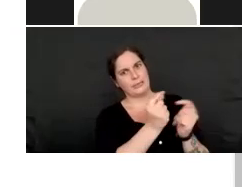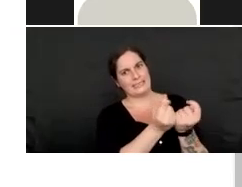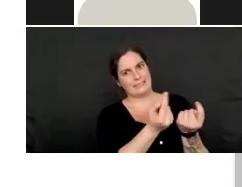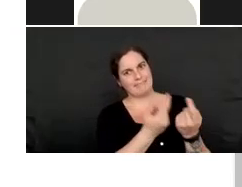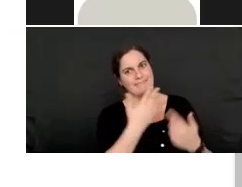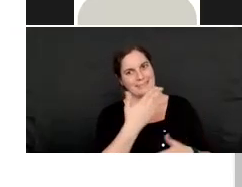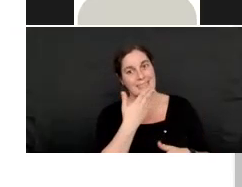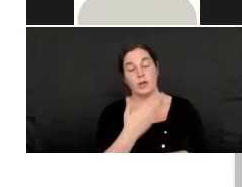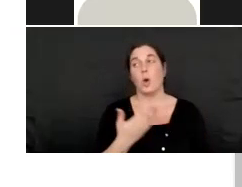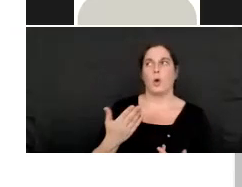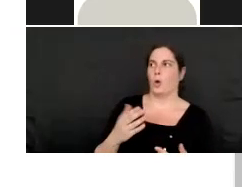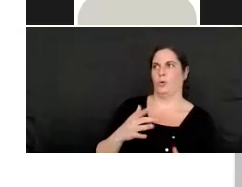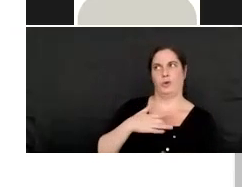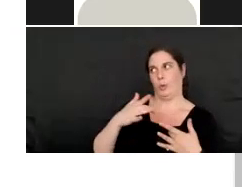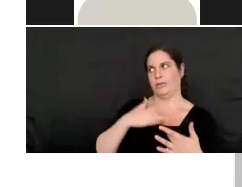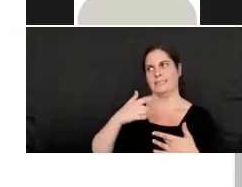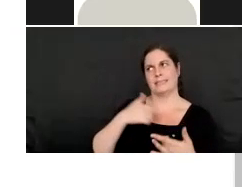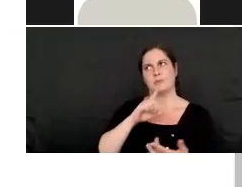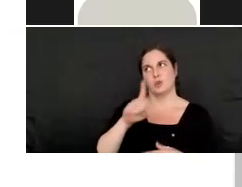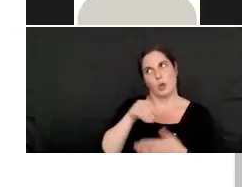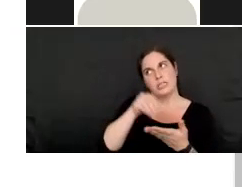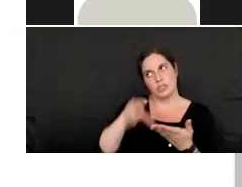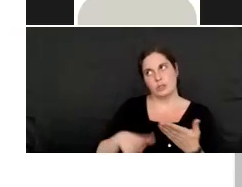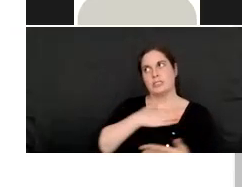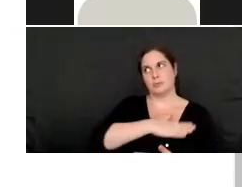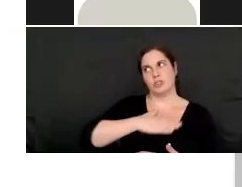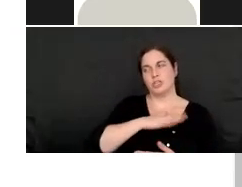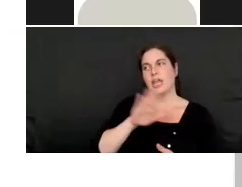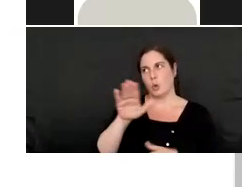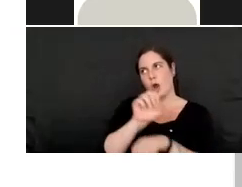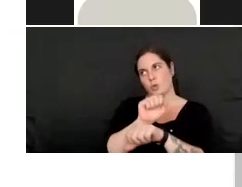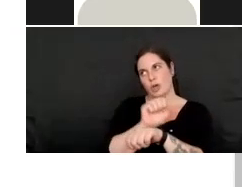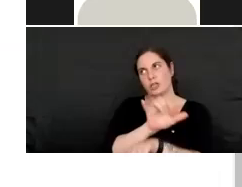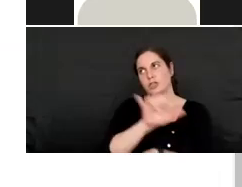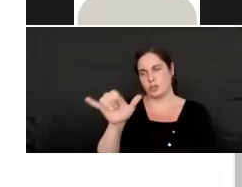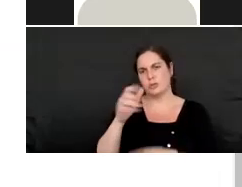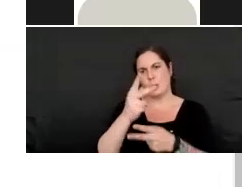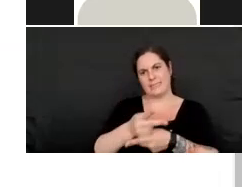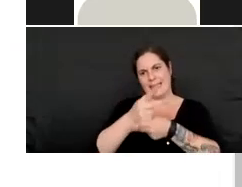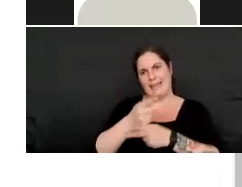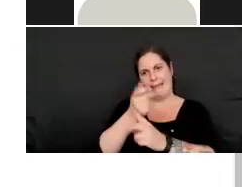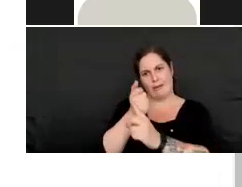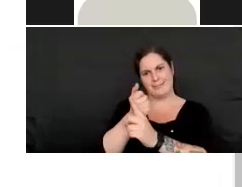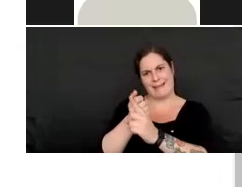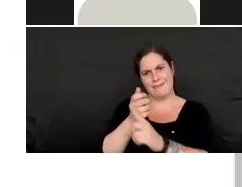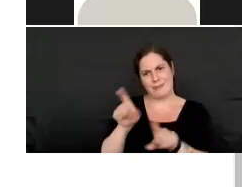I'm sure the students of Nunez really appreciate the work that y'all do. So y'all take care as well.